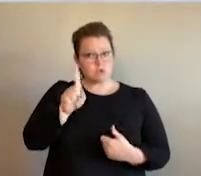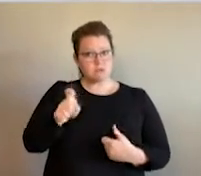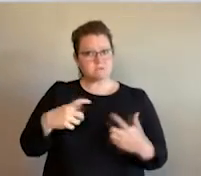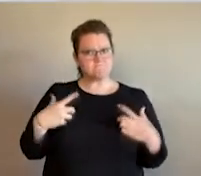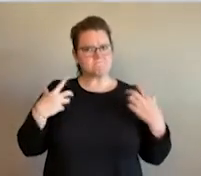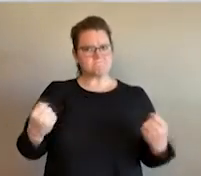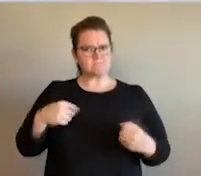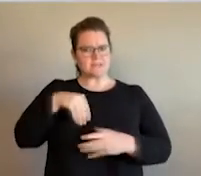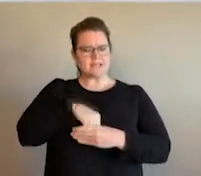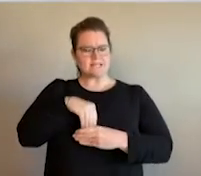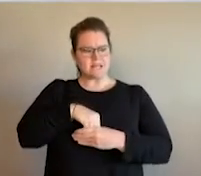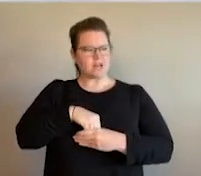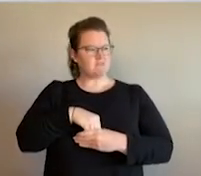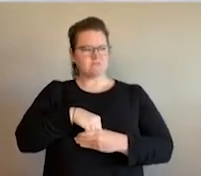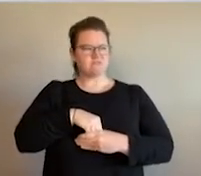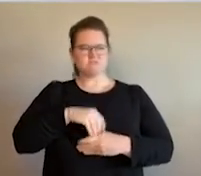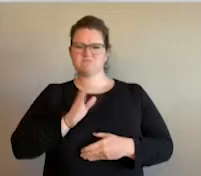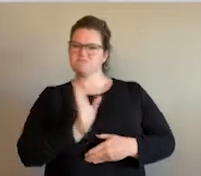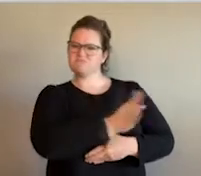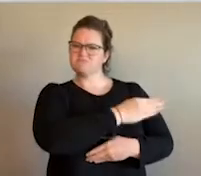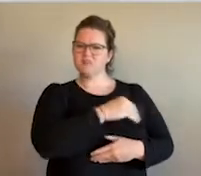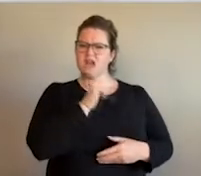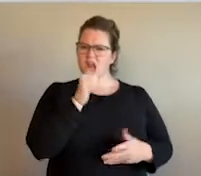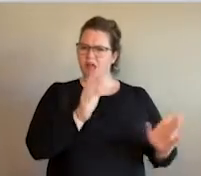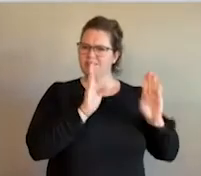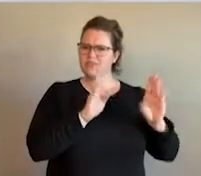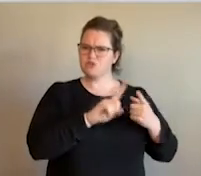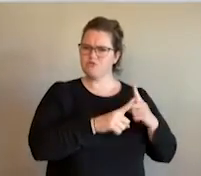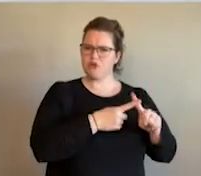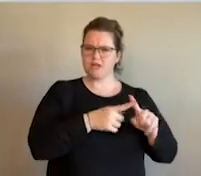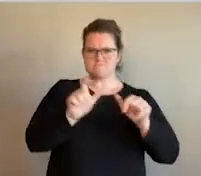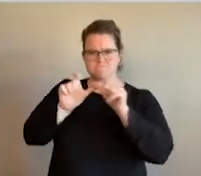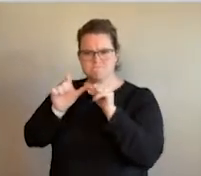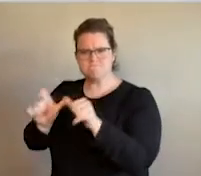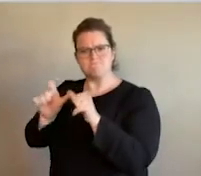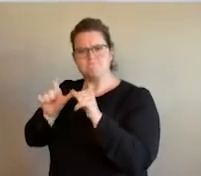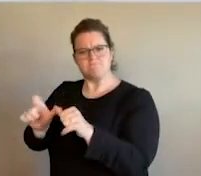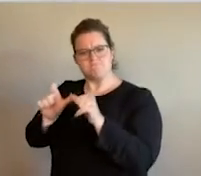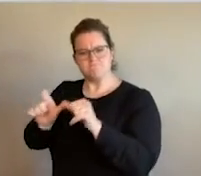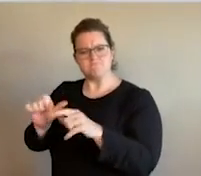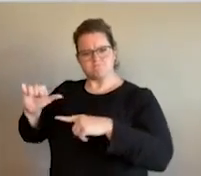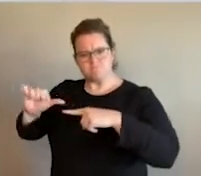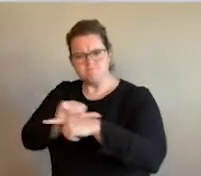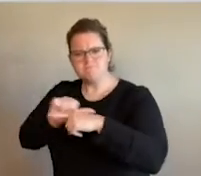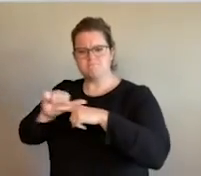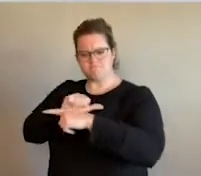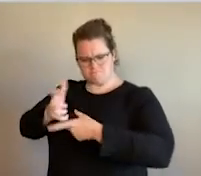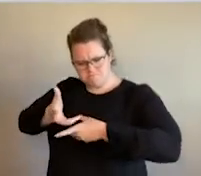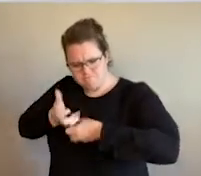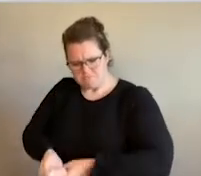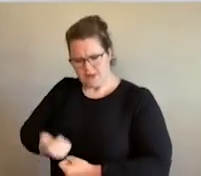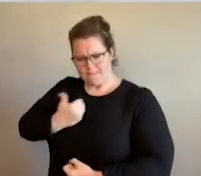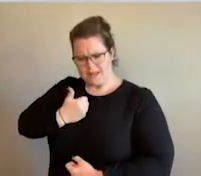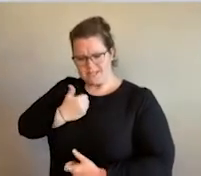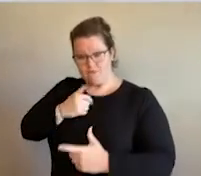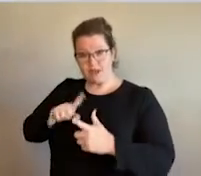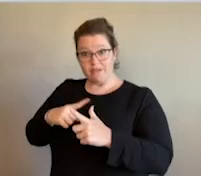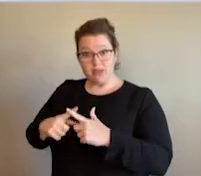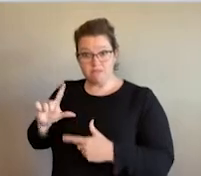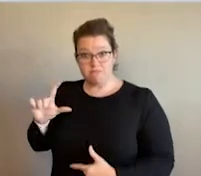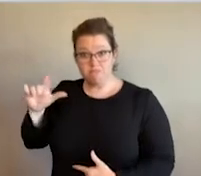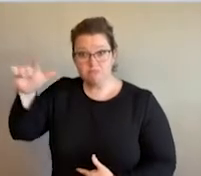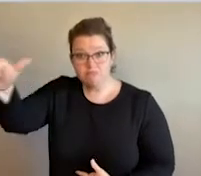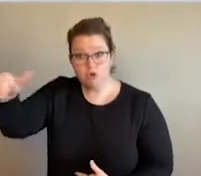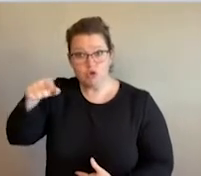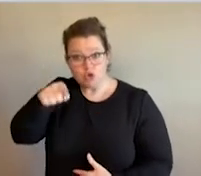boy. And instead of listening to them, you're going to have to keep on with your idea. You're going to have to believe in yourself so that eventually